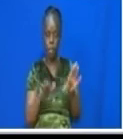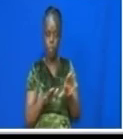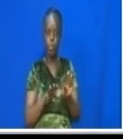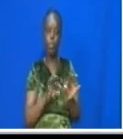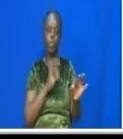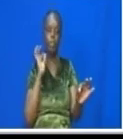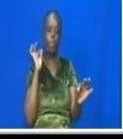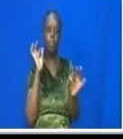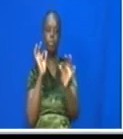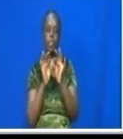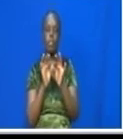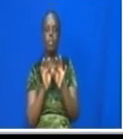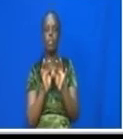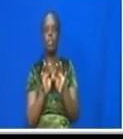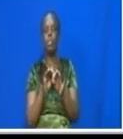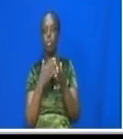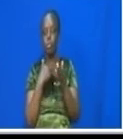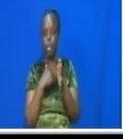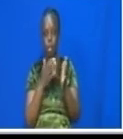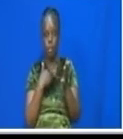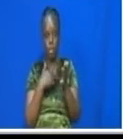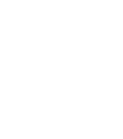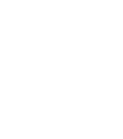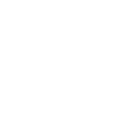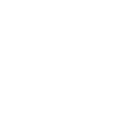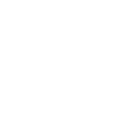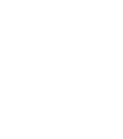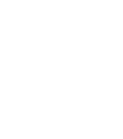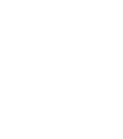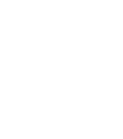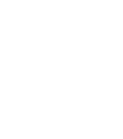not all the environments, in a particular environment. So